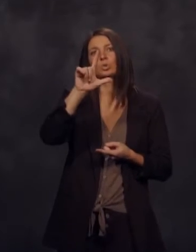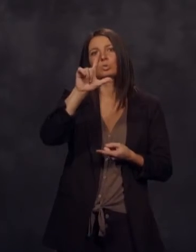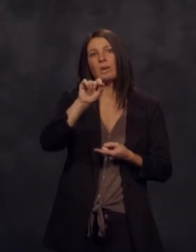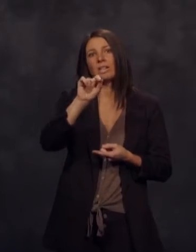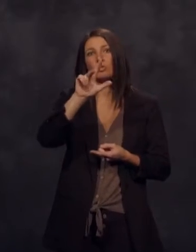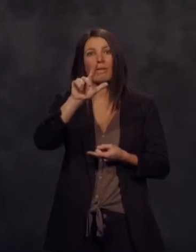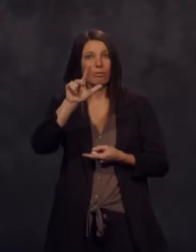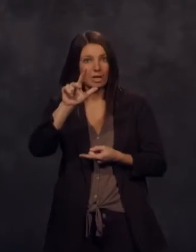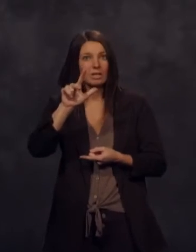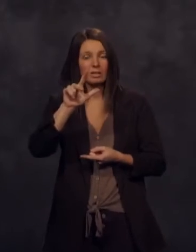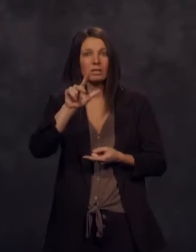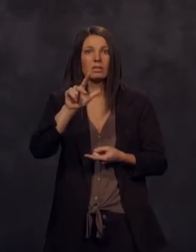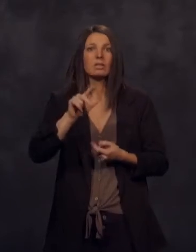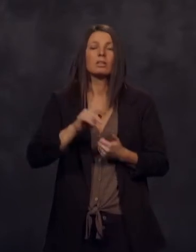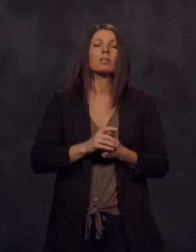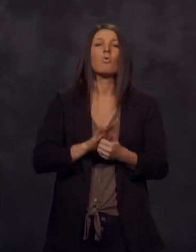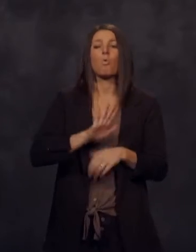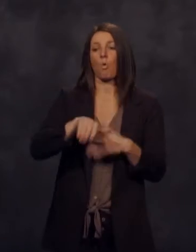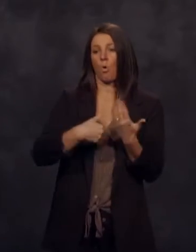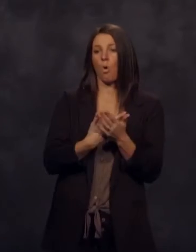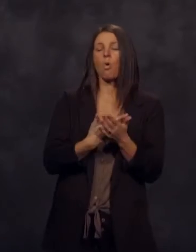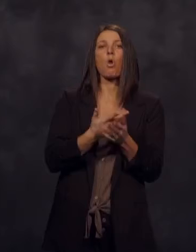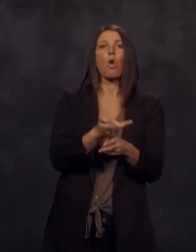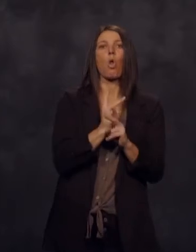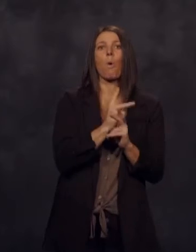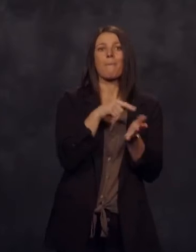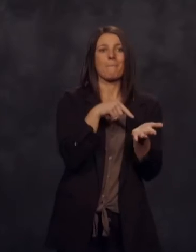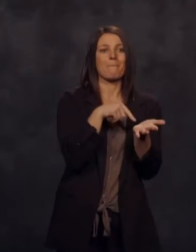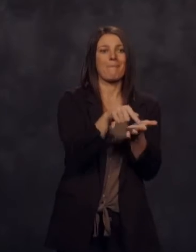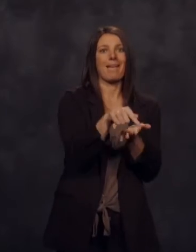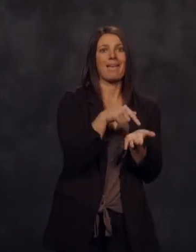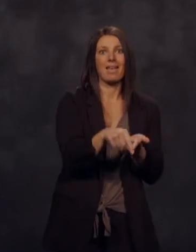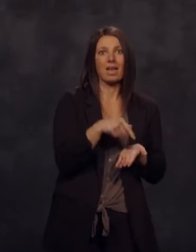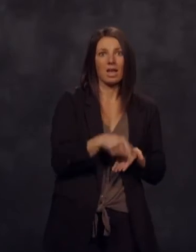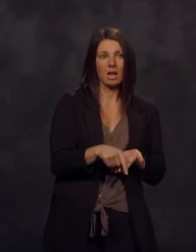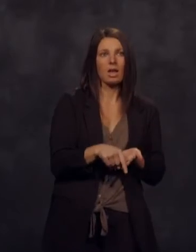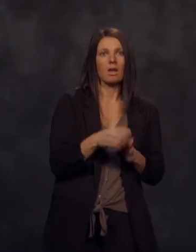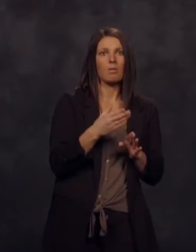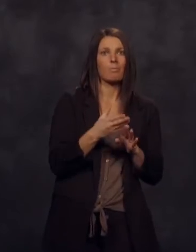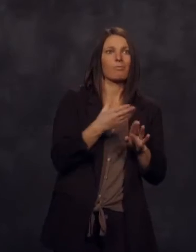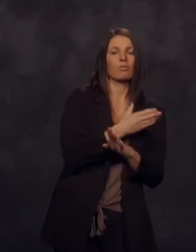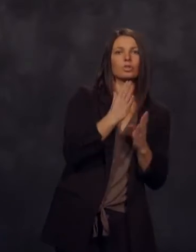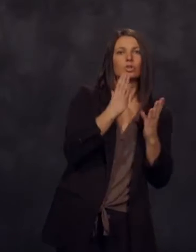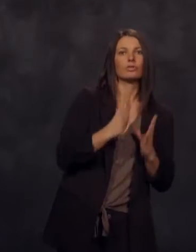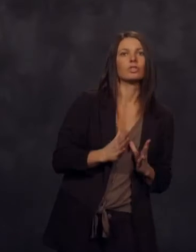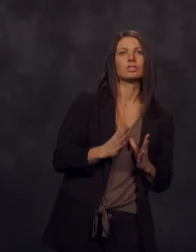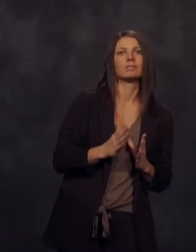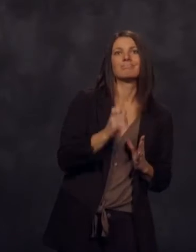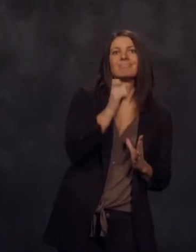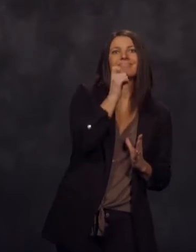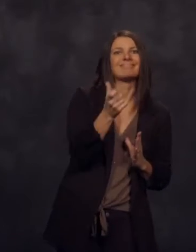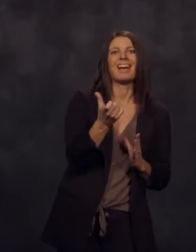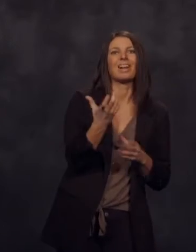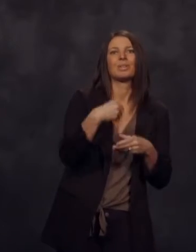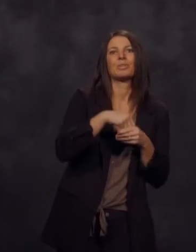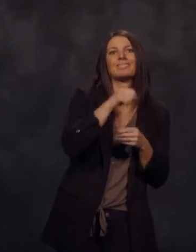2023. All my loan payments that were made by the previous servicer wouldn't count.